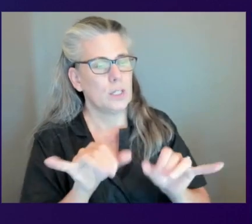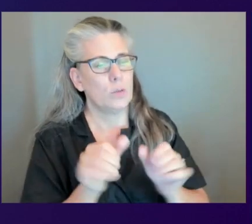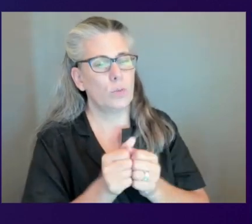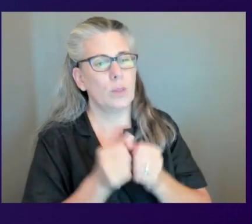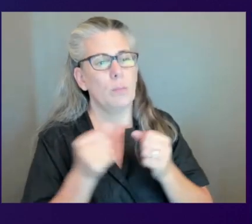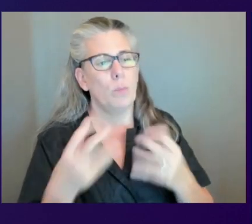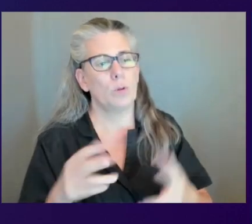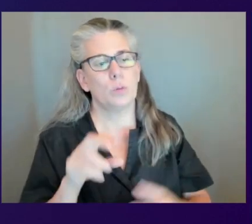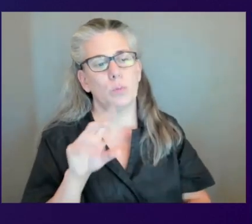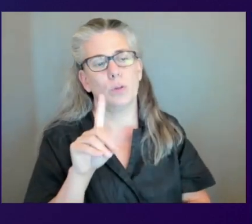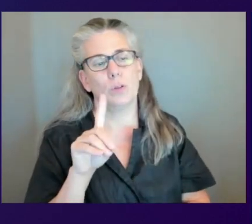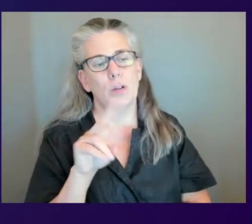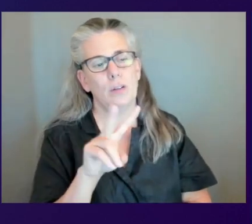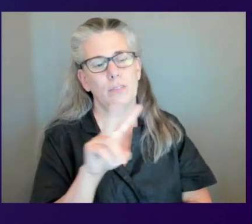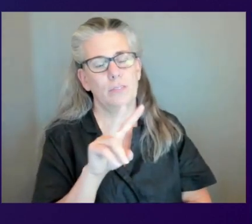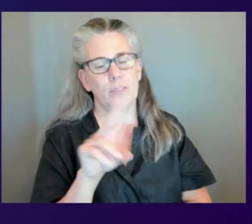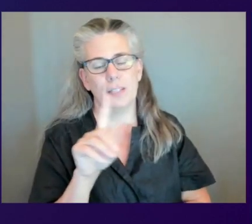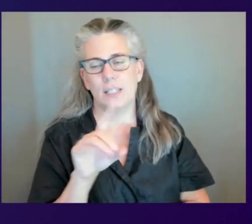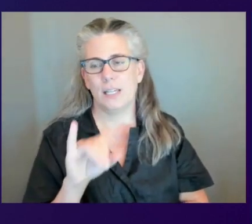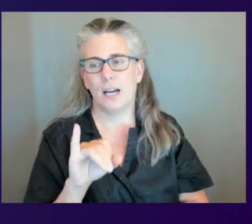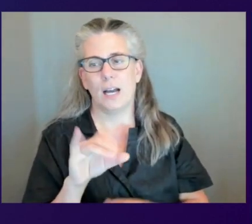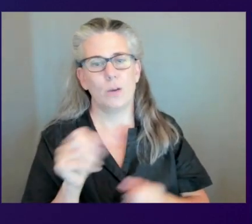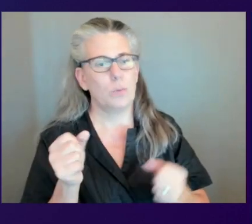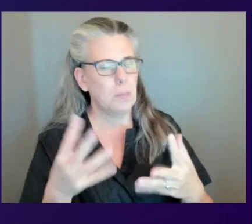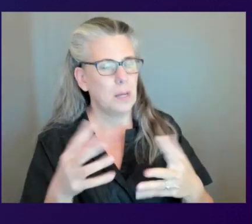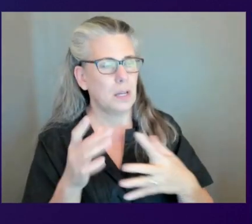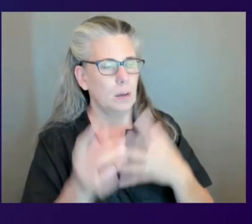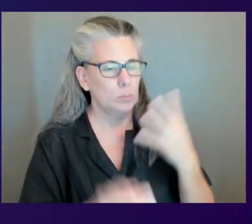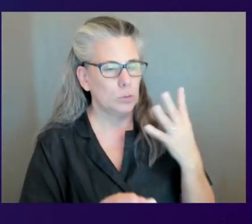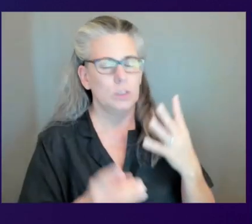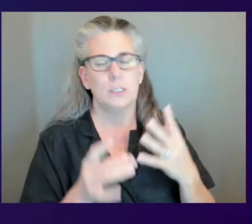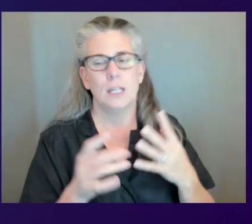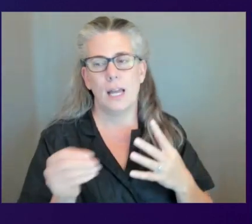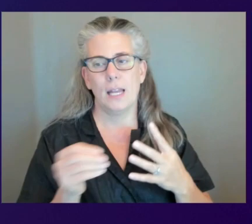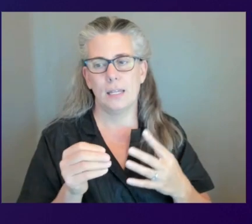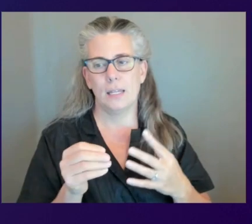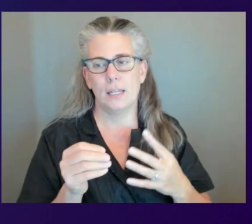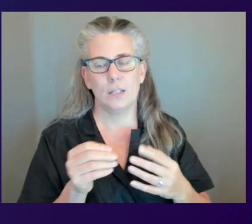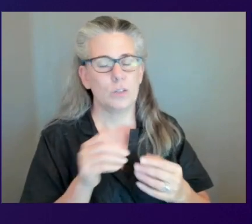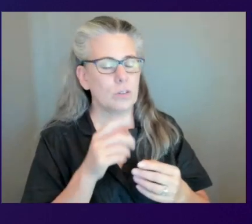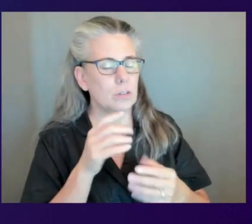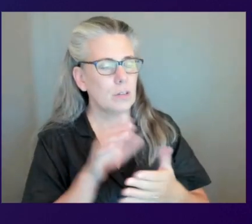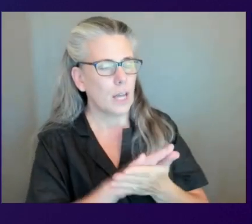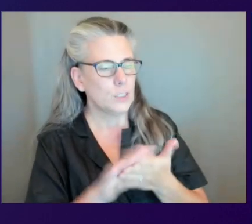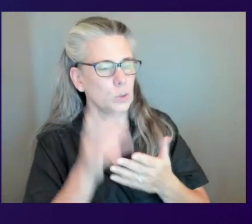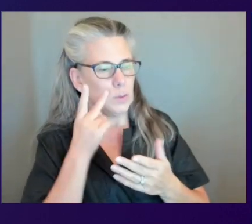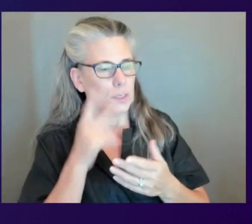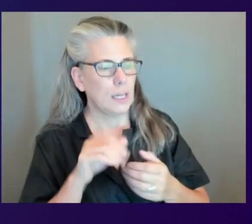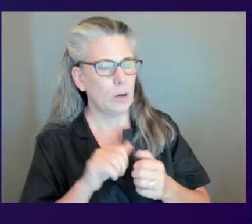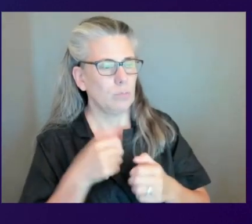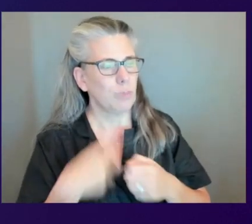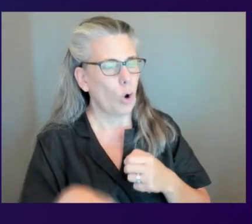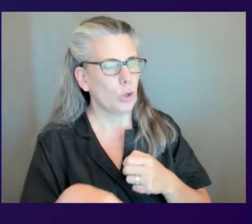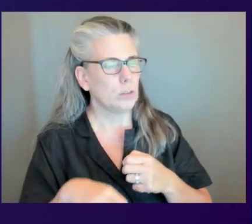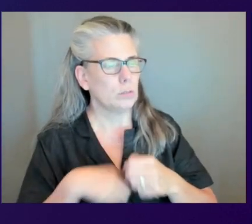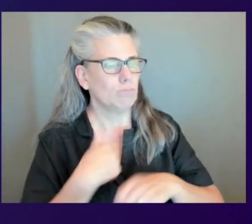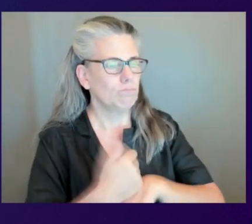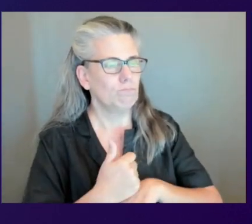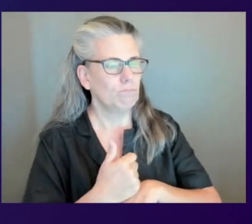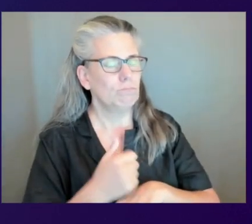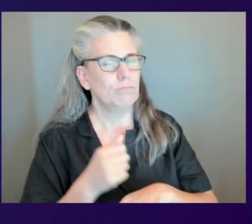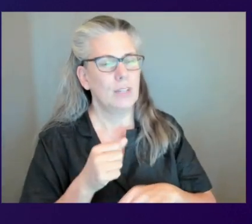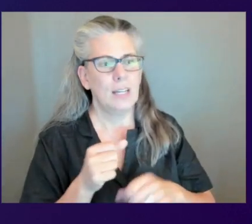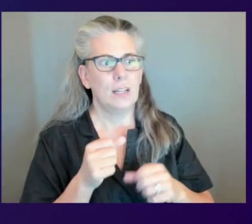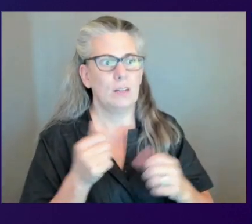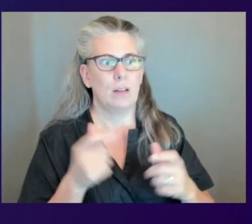end user compute options. And it's just nice to see how hardened this is in an option for a very high attack